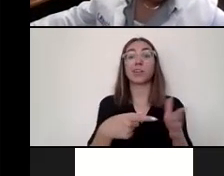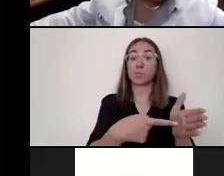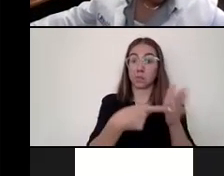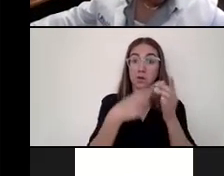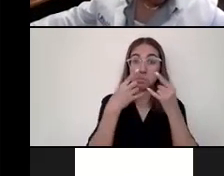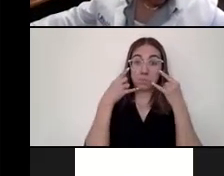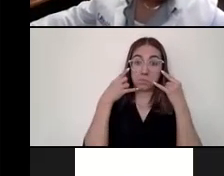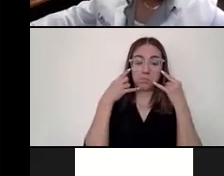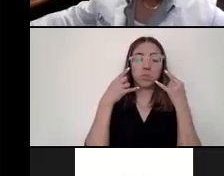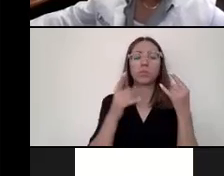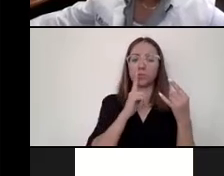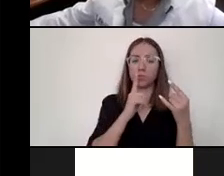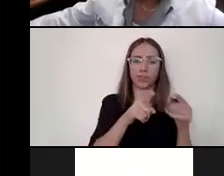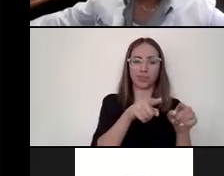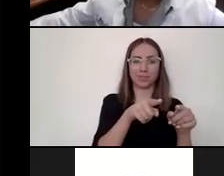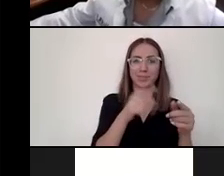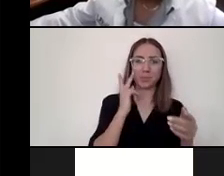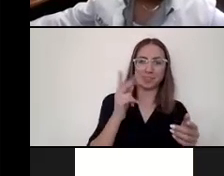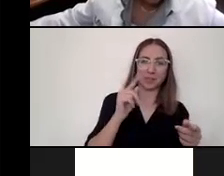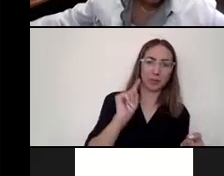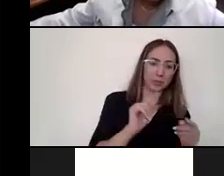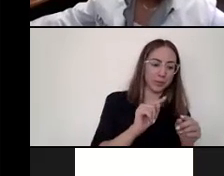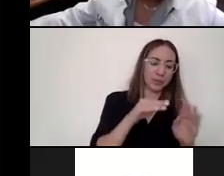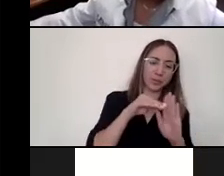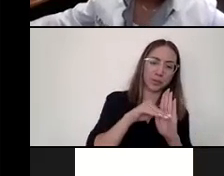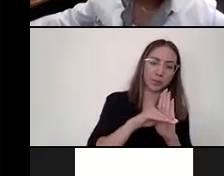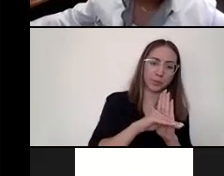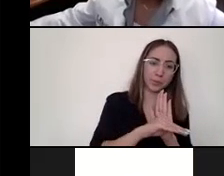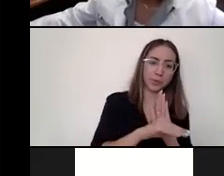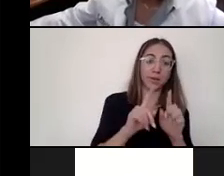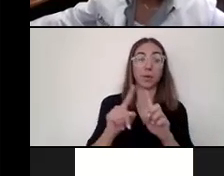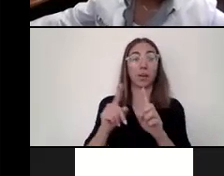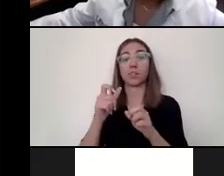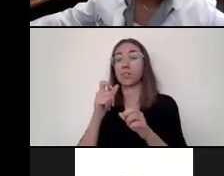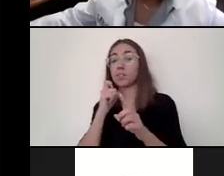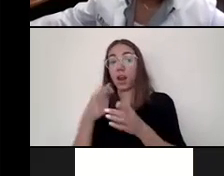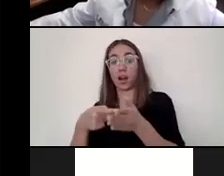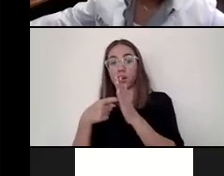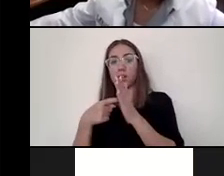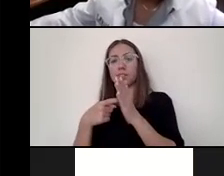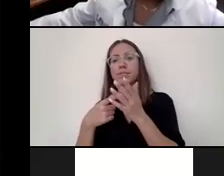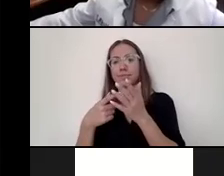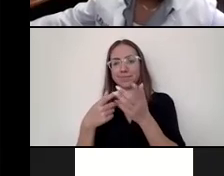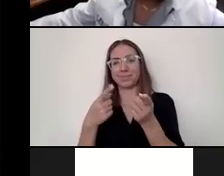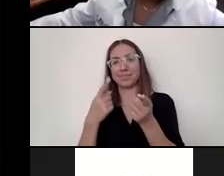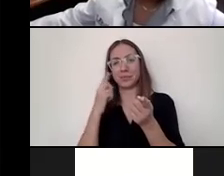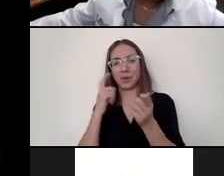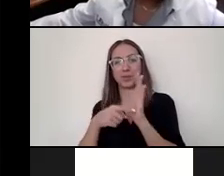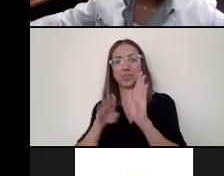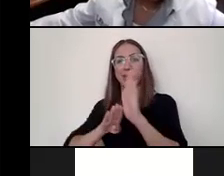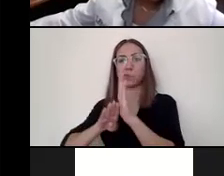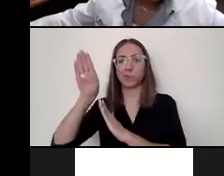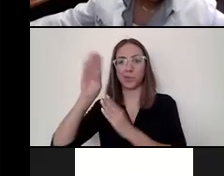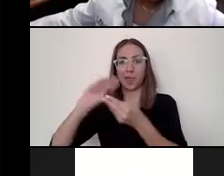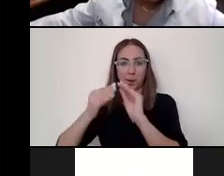the ones that had the mask mandates, these are the ones that didn't. And again, you saw much rapid increases in COVID in the states, in the